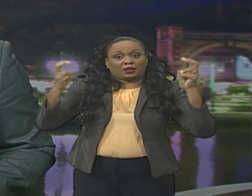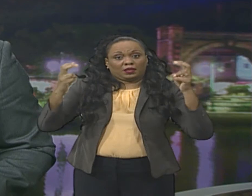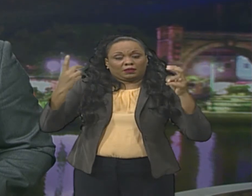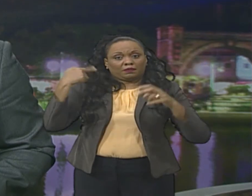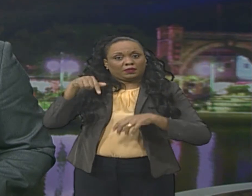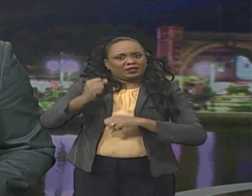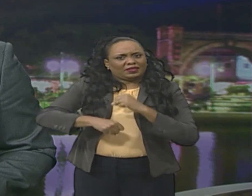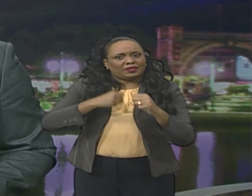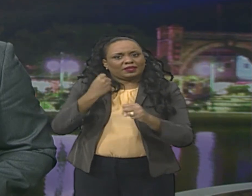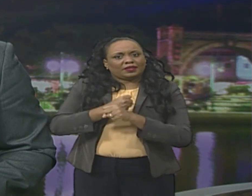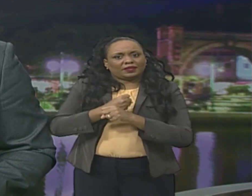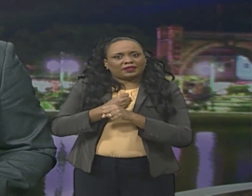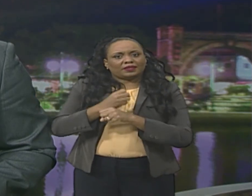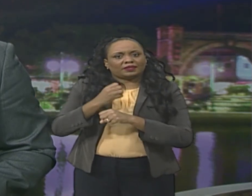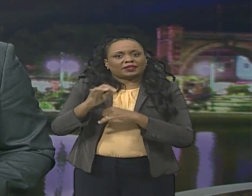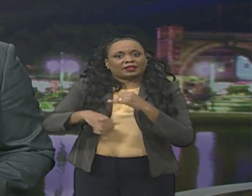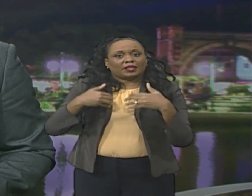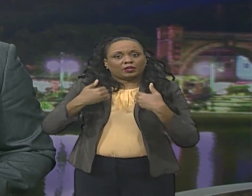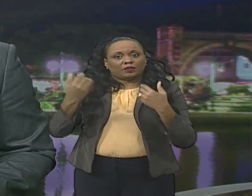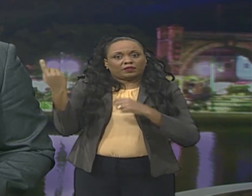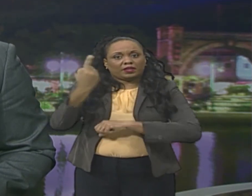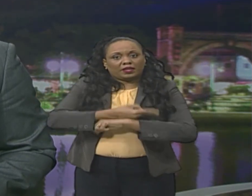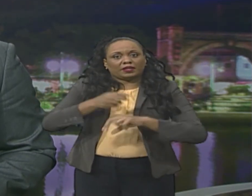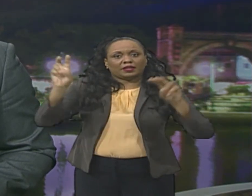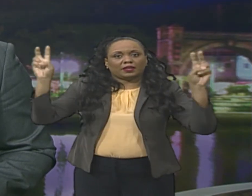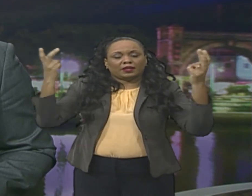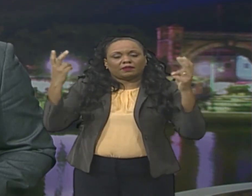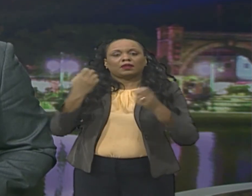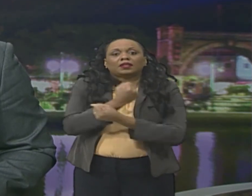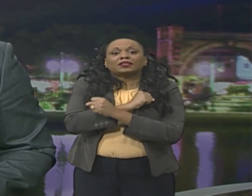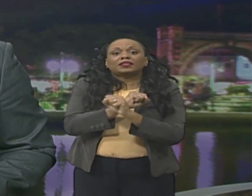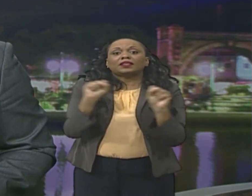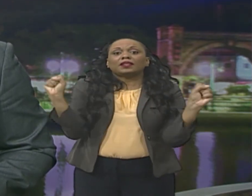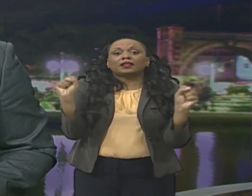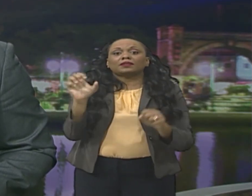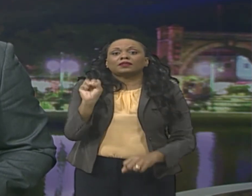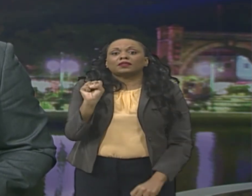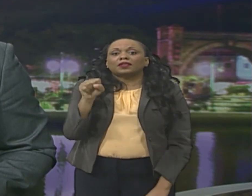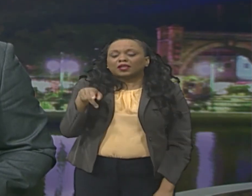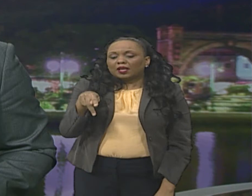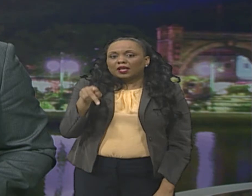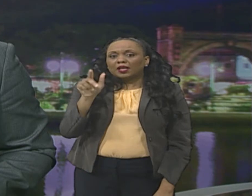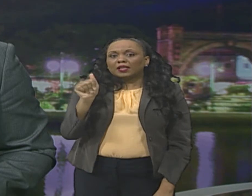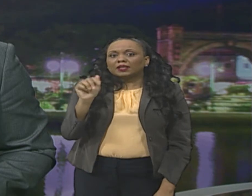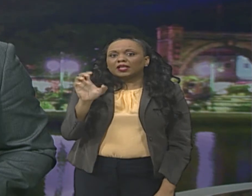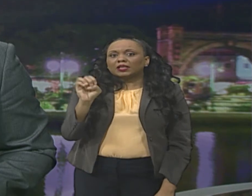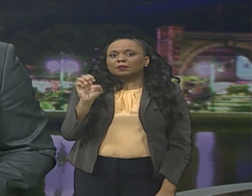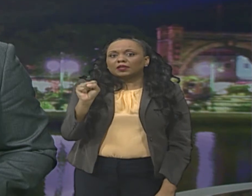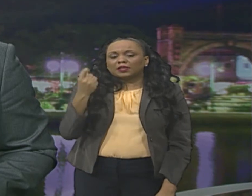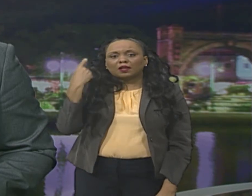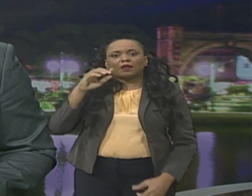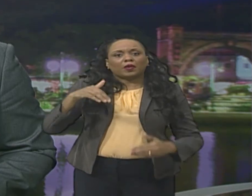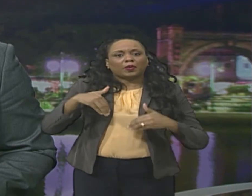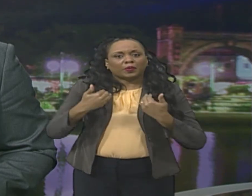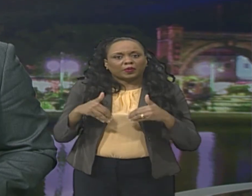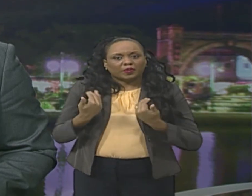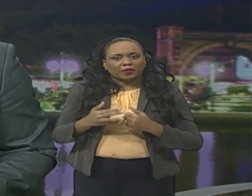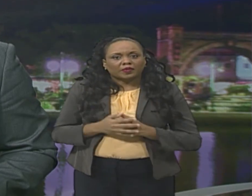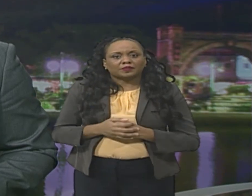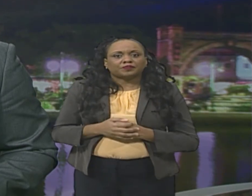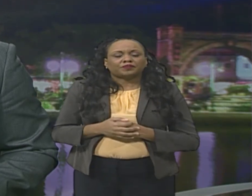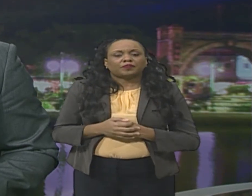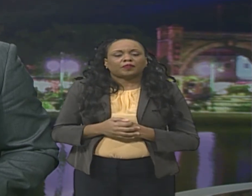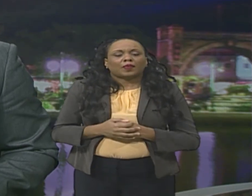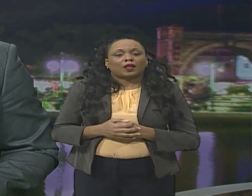year's International Youth Day is Safe Spaces for Youth. A program analyst with the United Nations Population Fund's Office for Barbados and